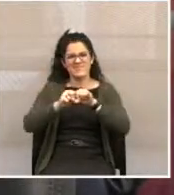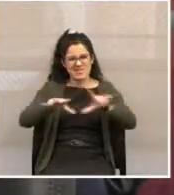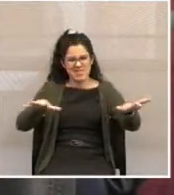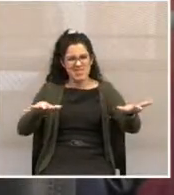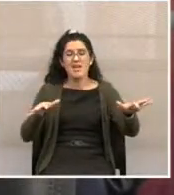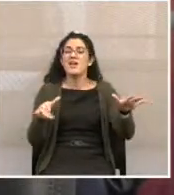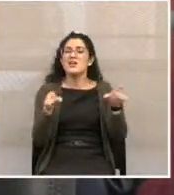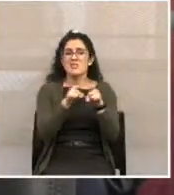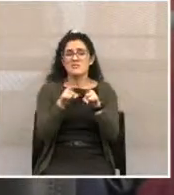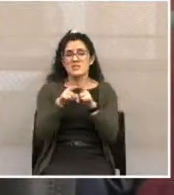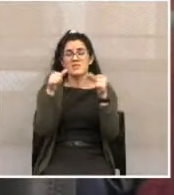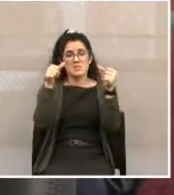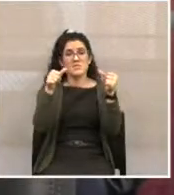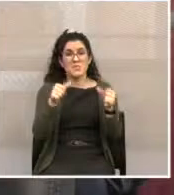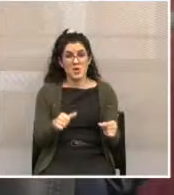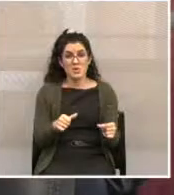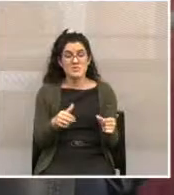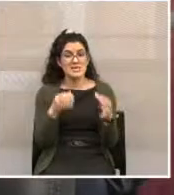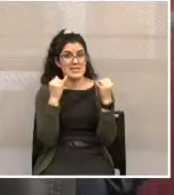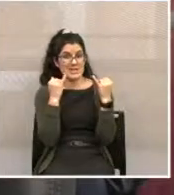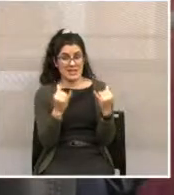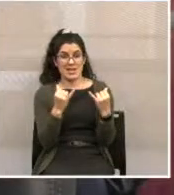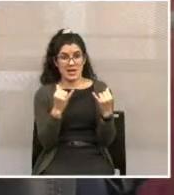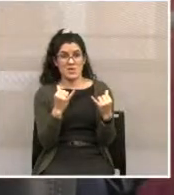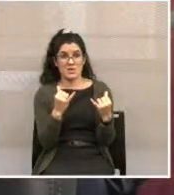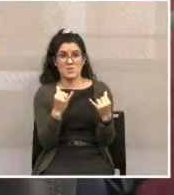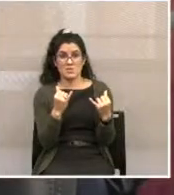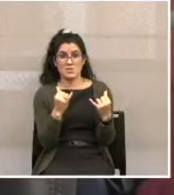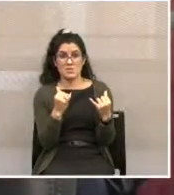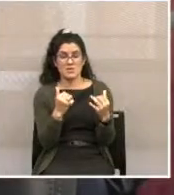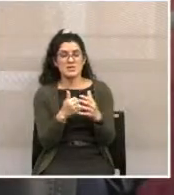even even now on,